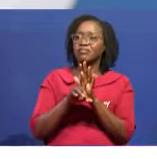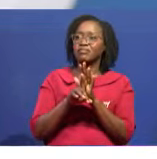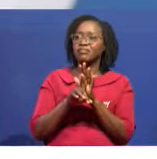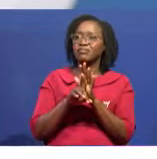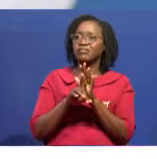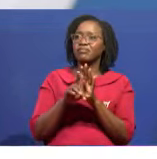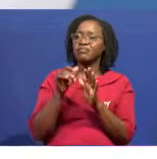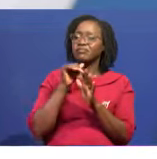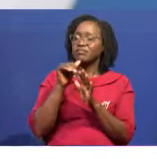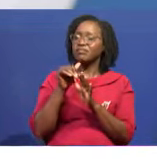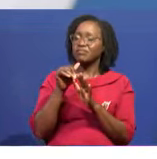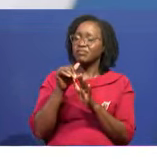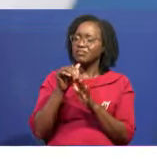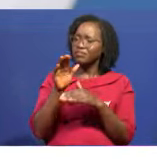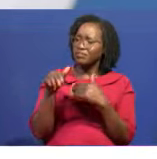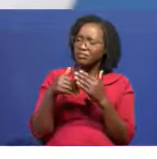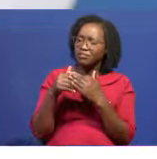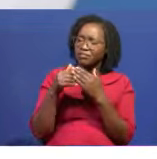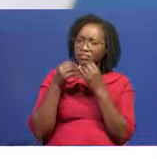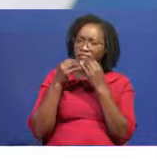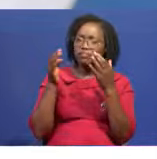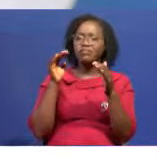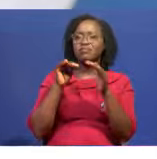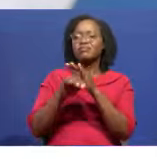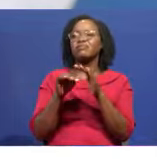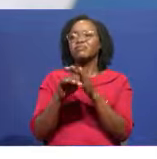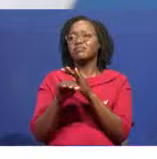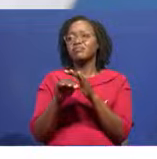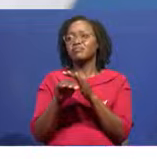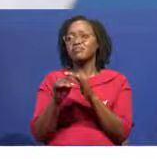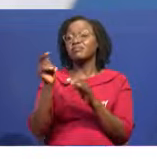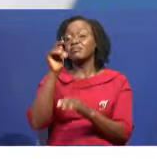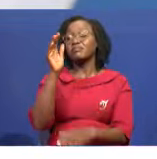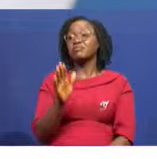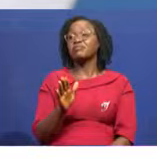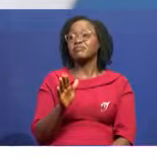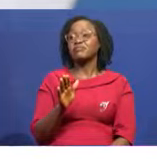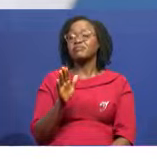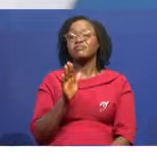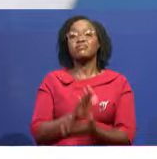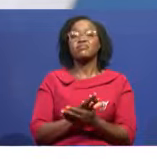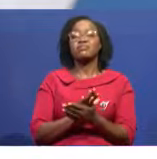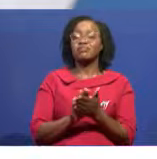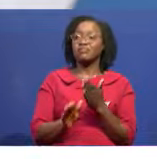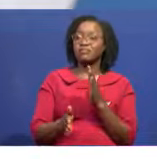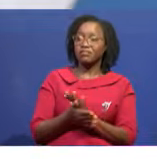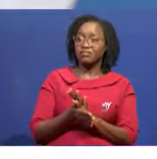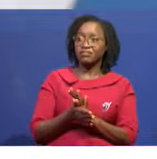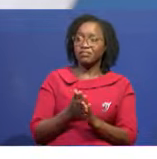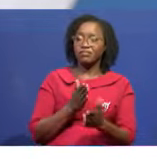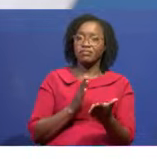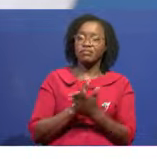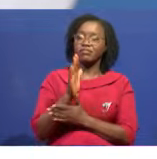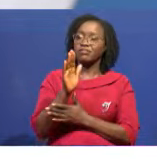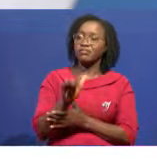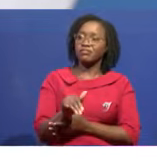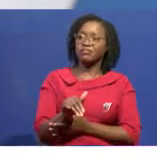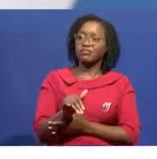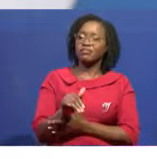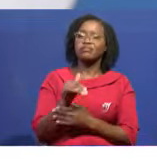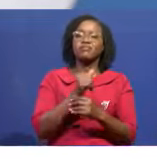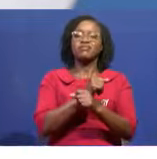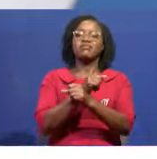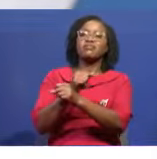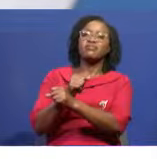not all type of information is accessible to the Kenyan people without, ensuring that you